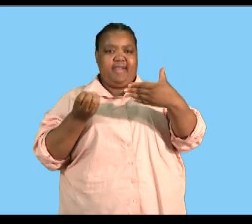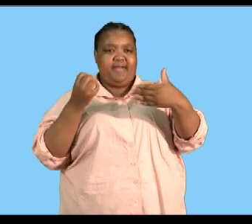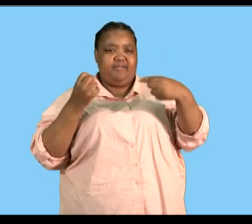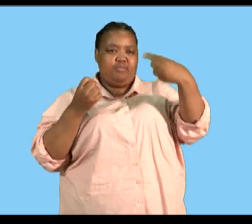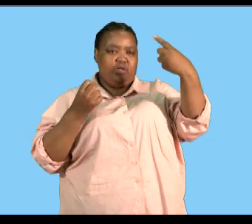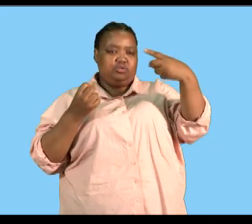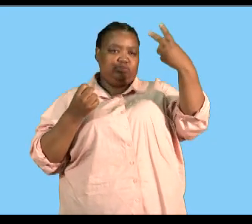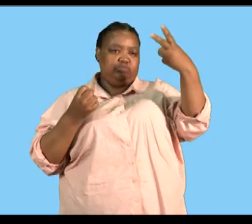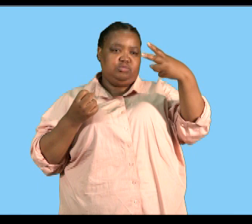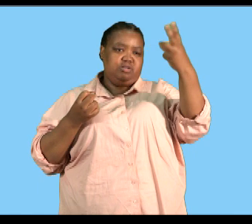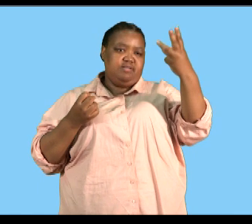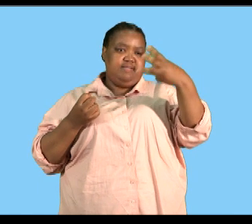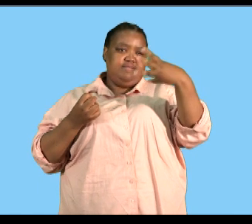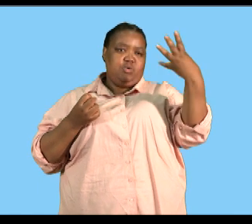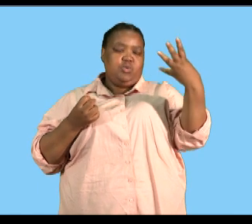3,